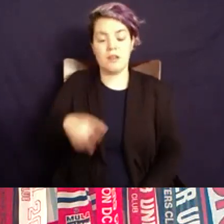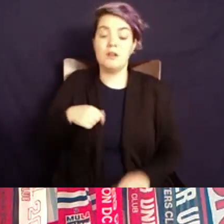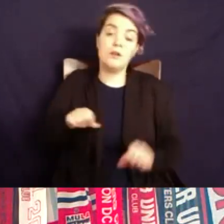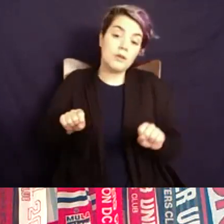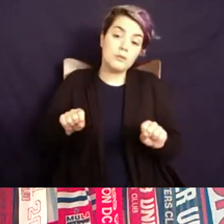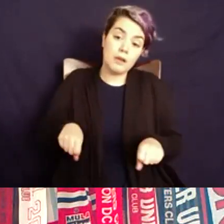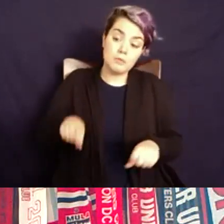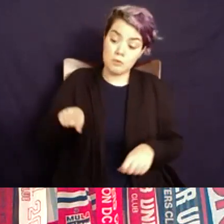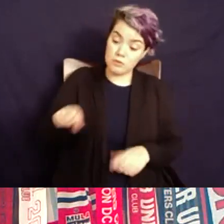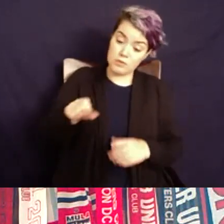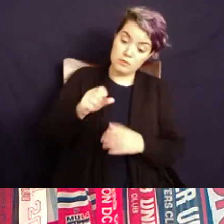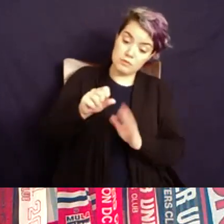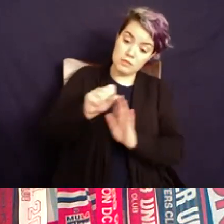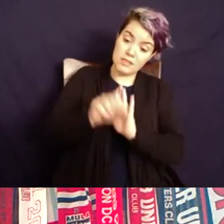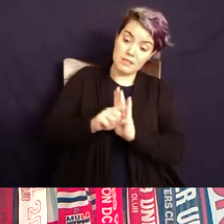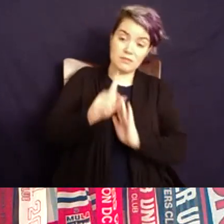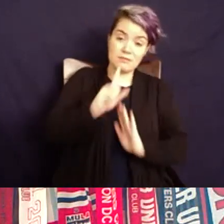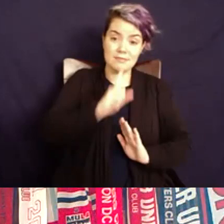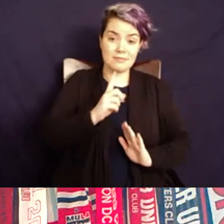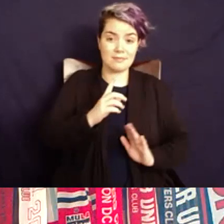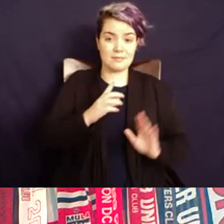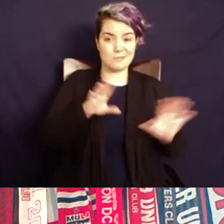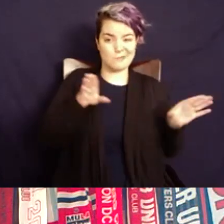really preference and do housing plans that